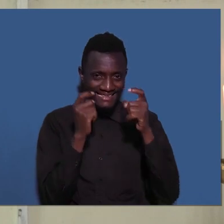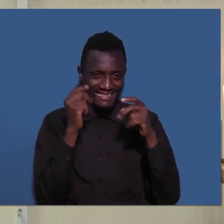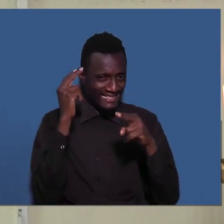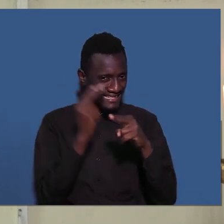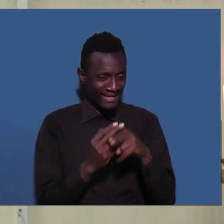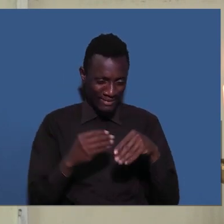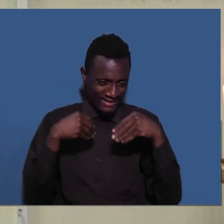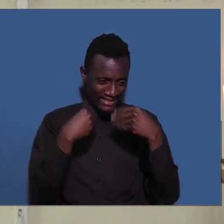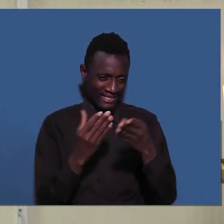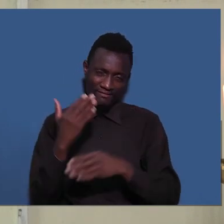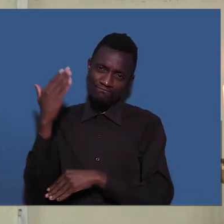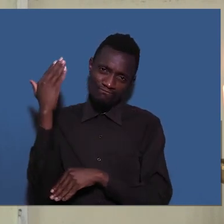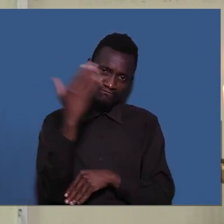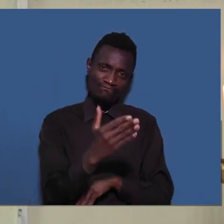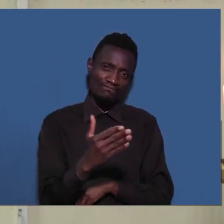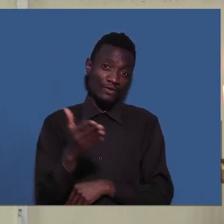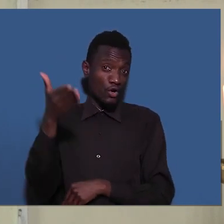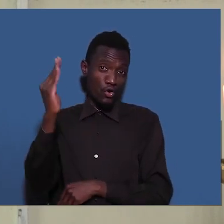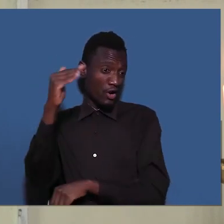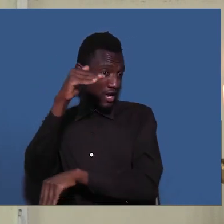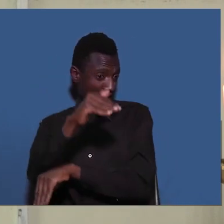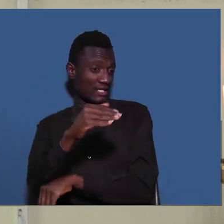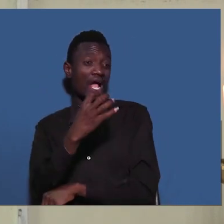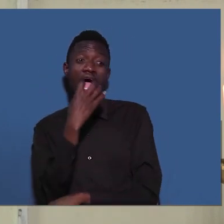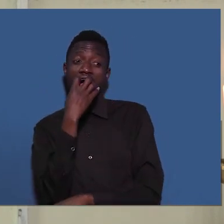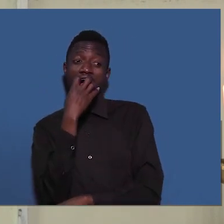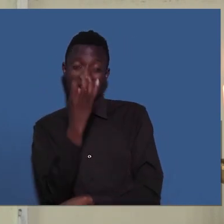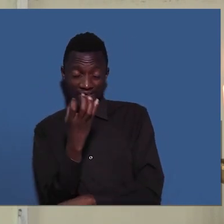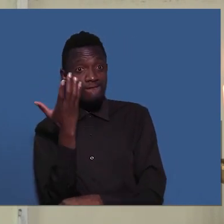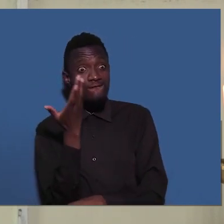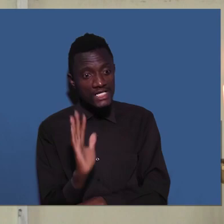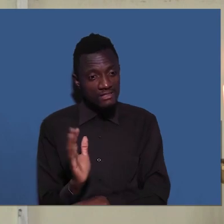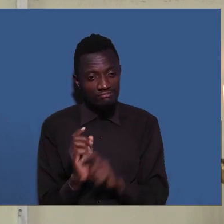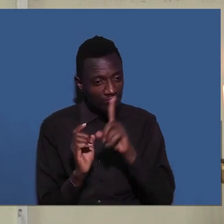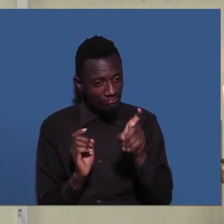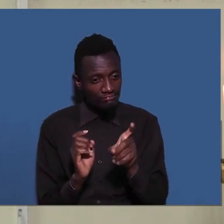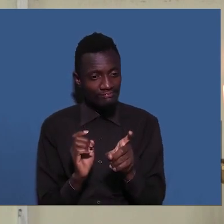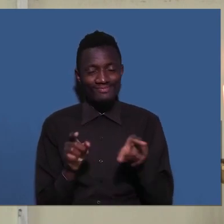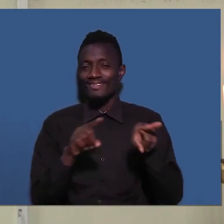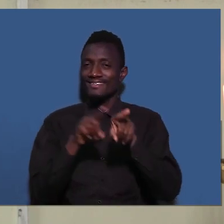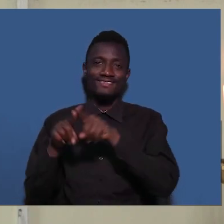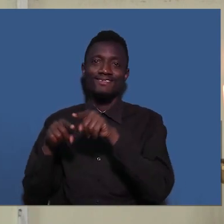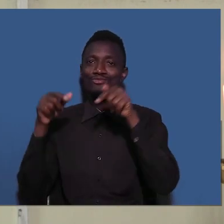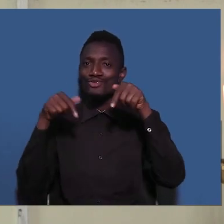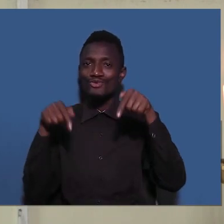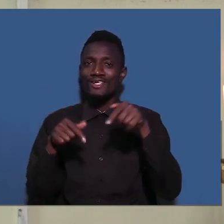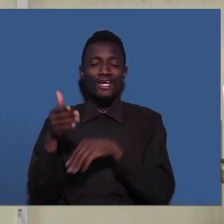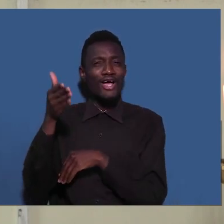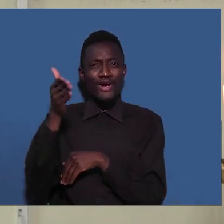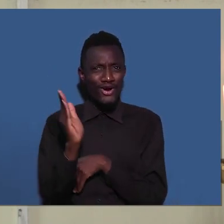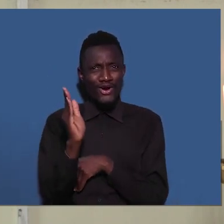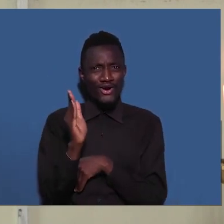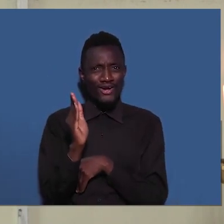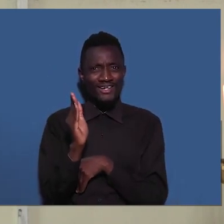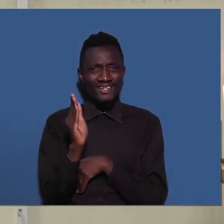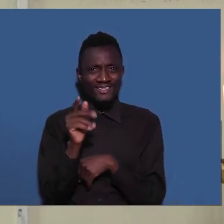is. Did you eat the fruit? And even today, God does not mince